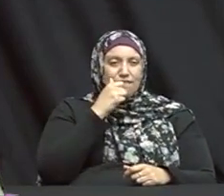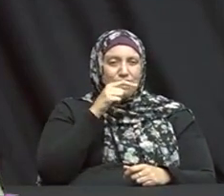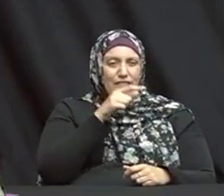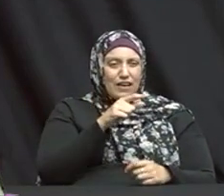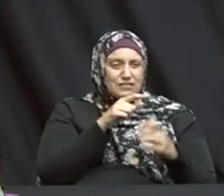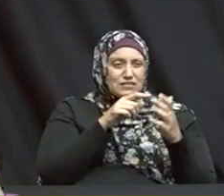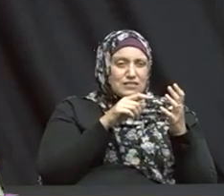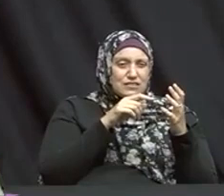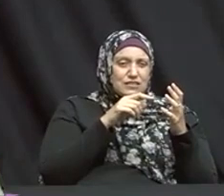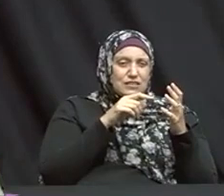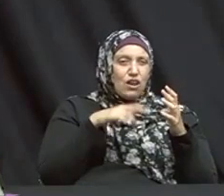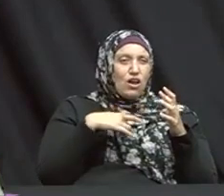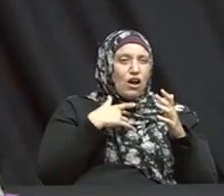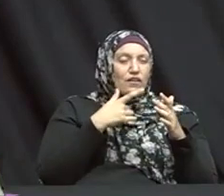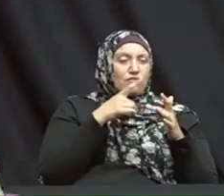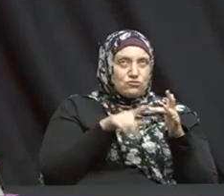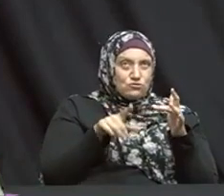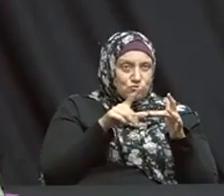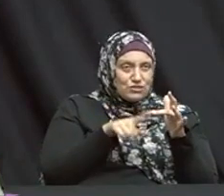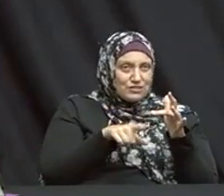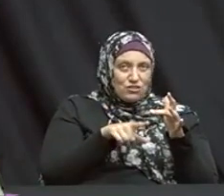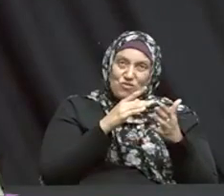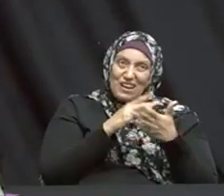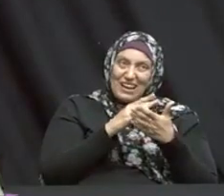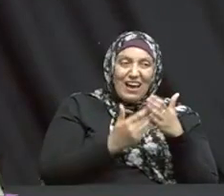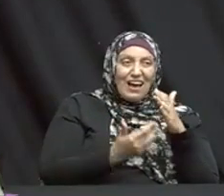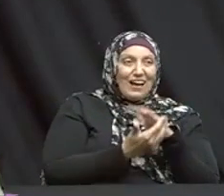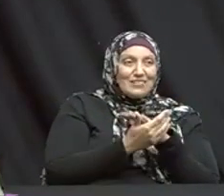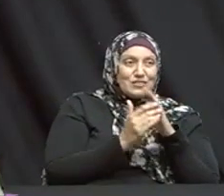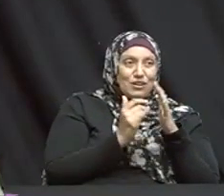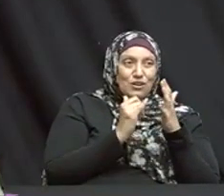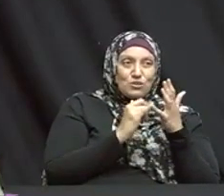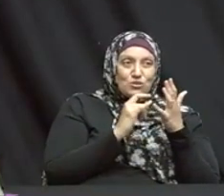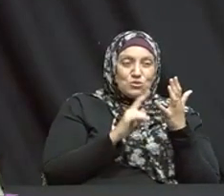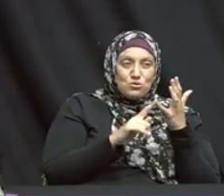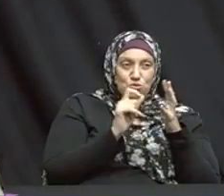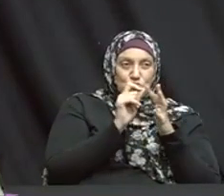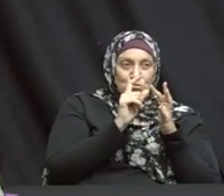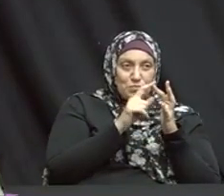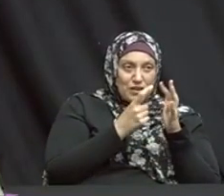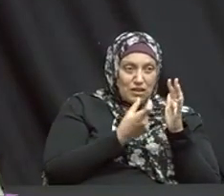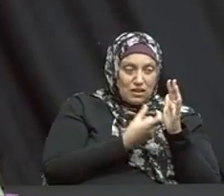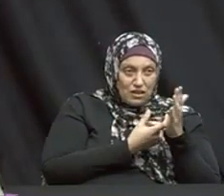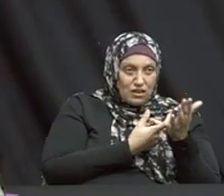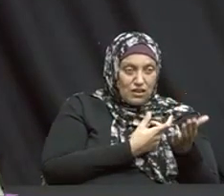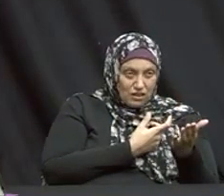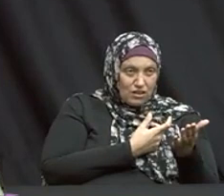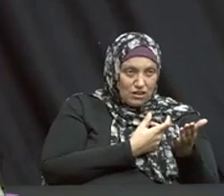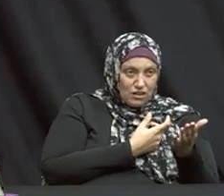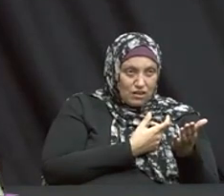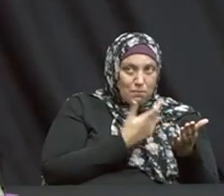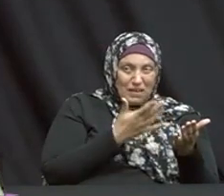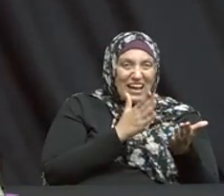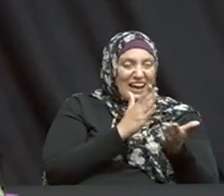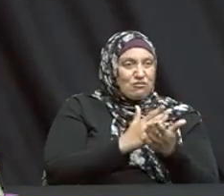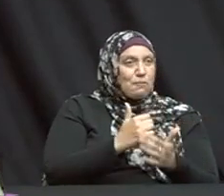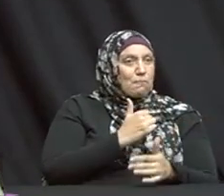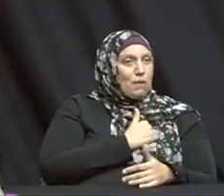Obviously in the knowledge that if they were to die in a normal way and be eligible for this life insurance payout, that this is what it would be, and this,